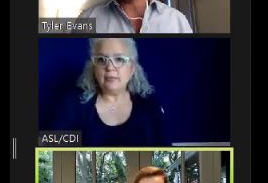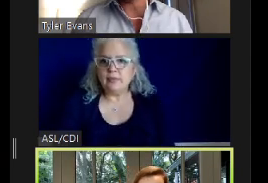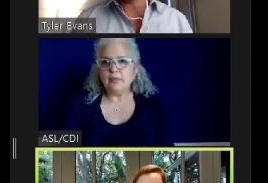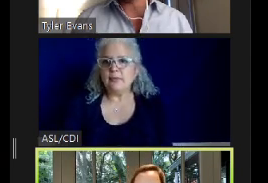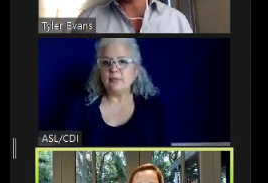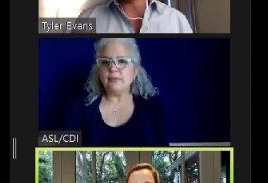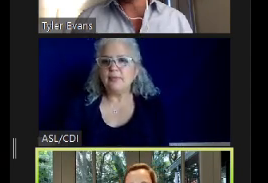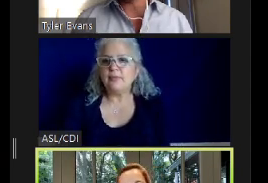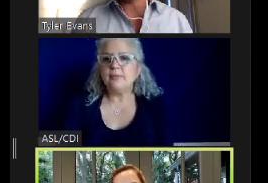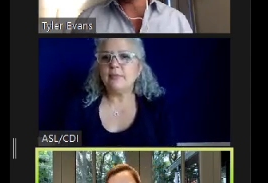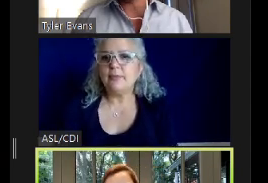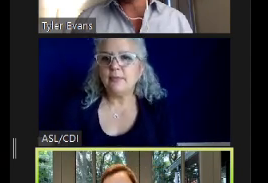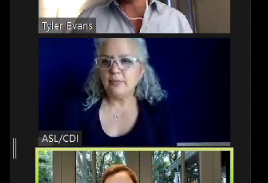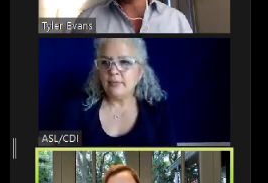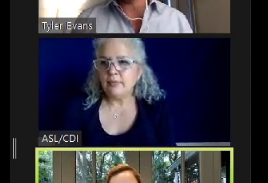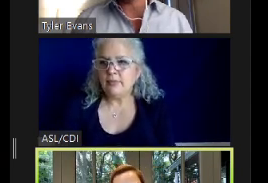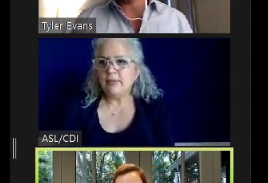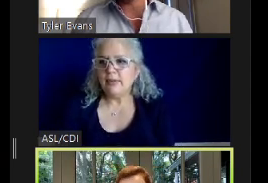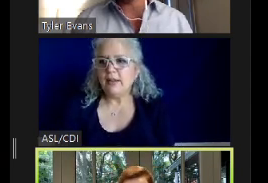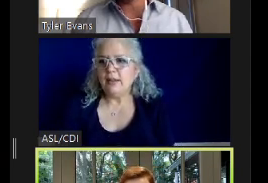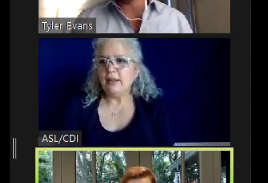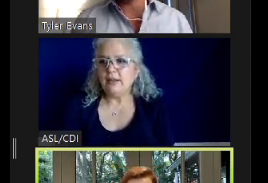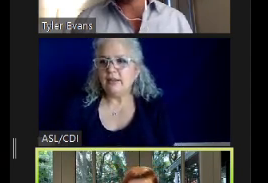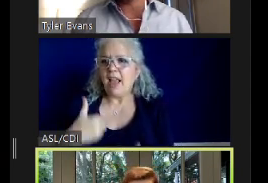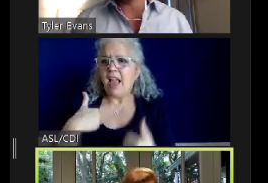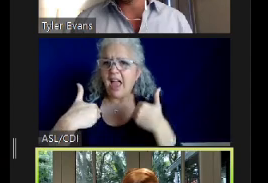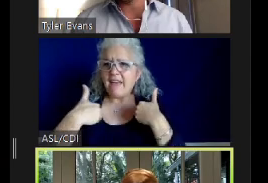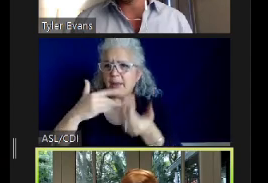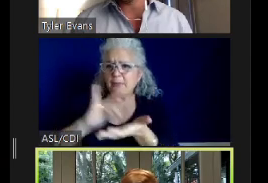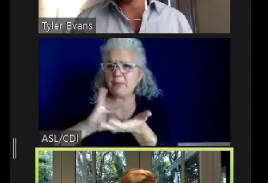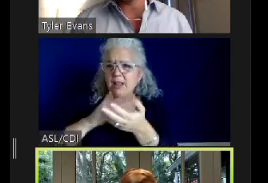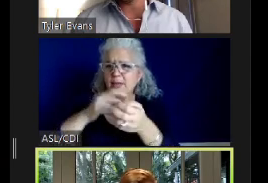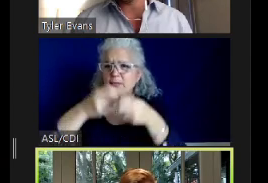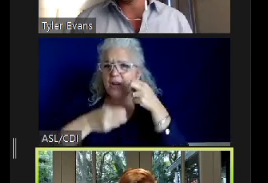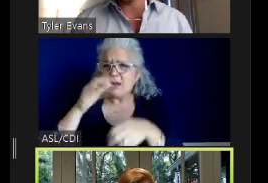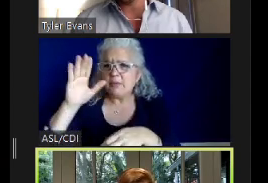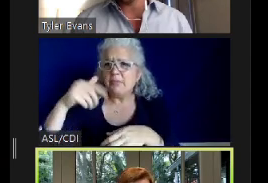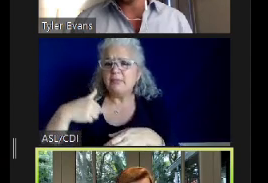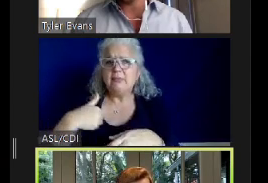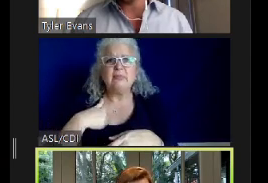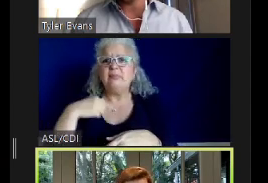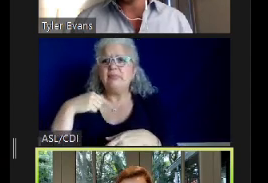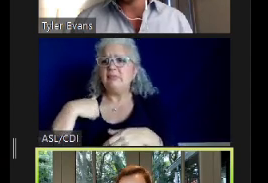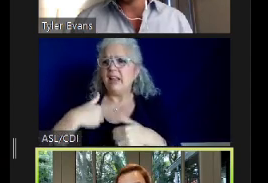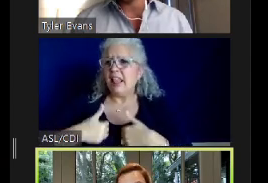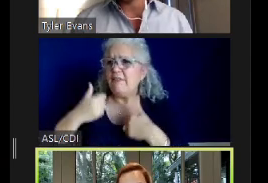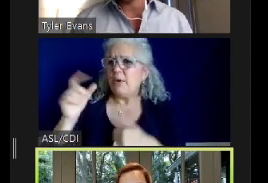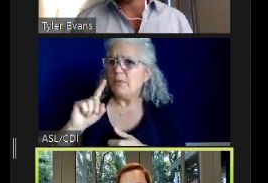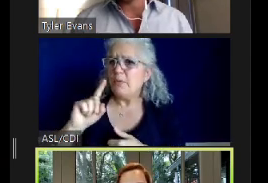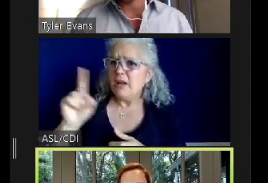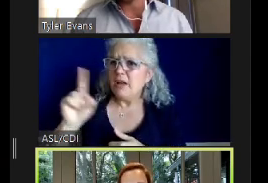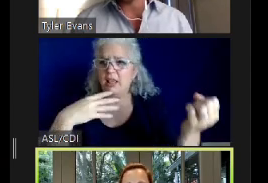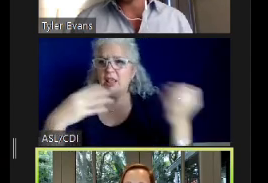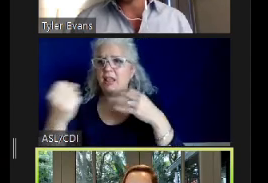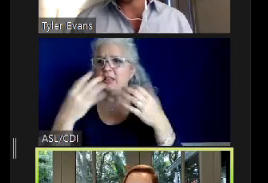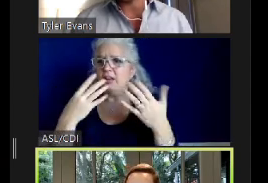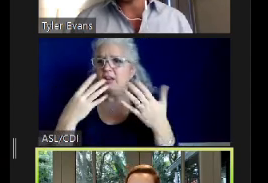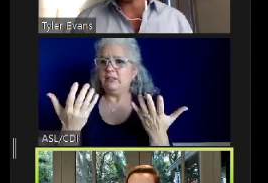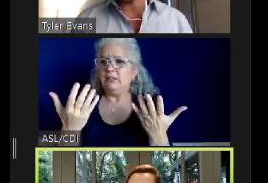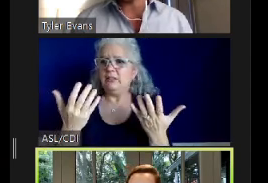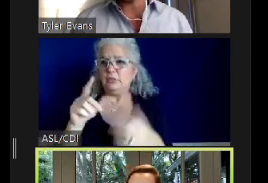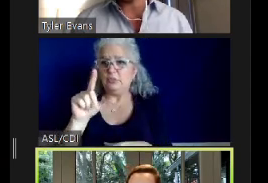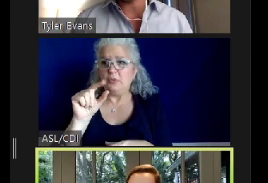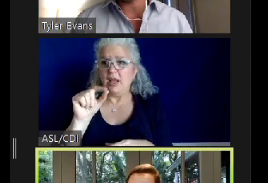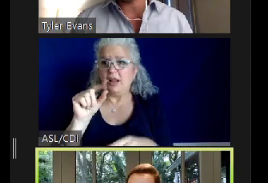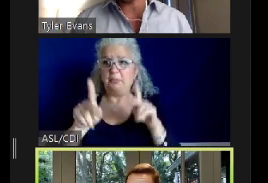medical condition or this is my living situation. And so rather than trying to go through, there's at least 20 of those questions here. Maybe we can